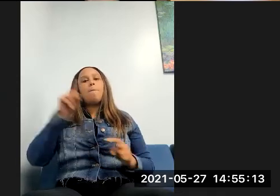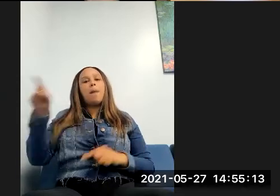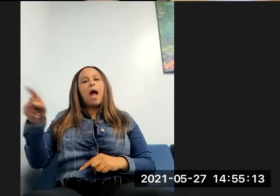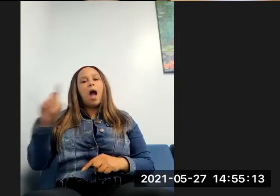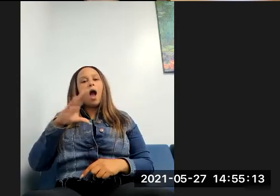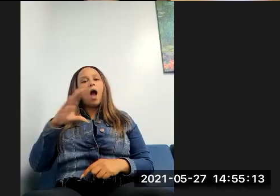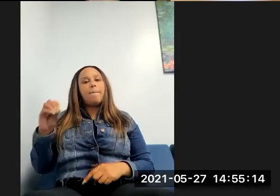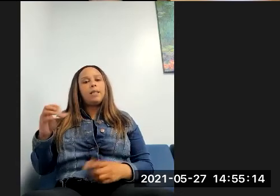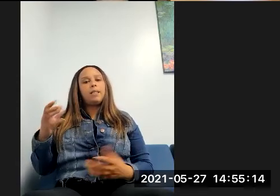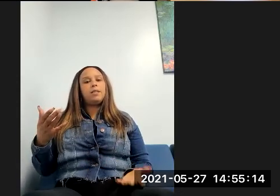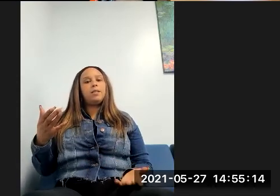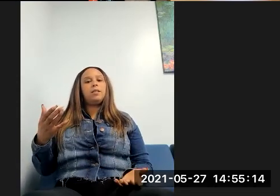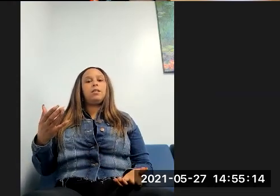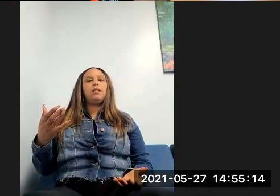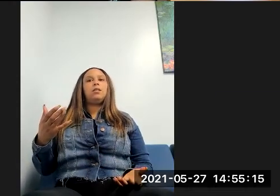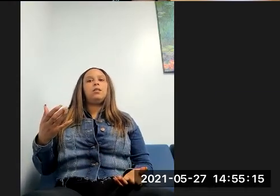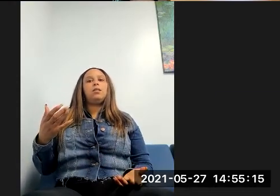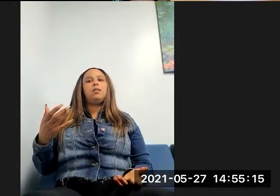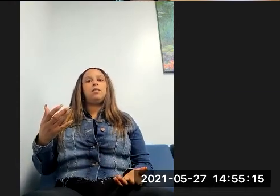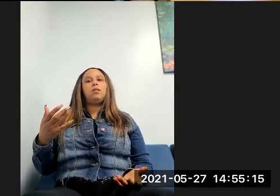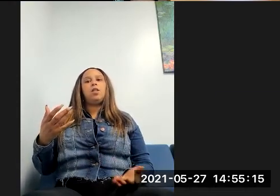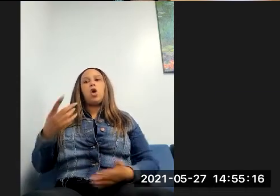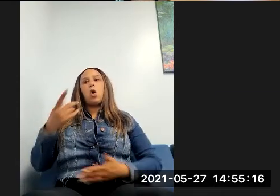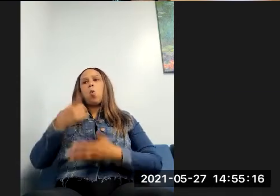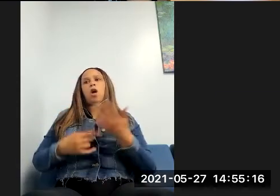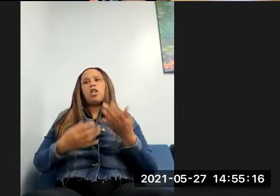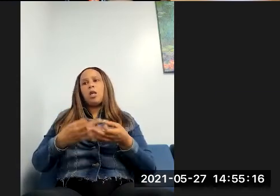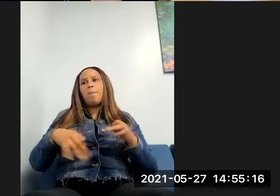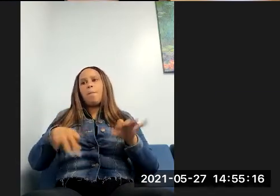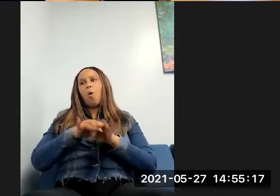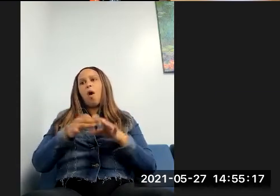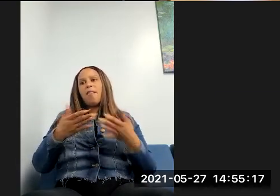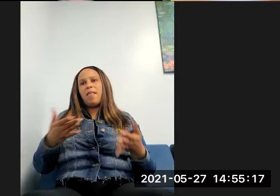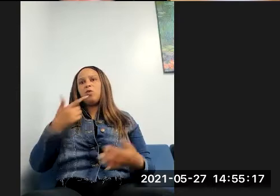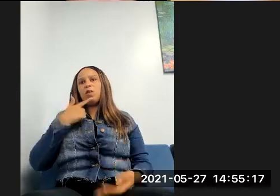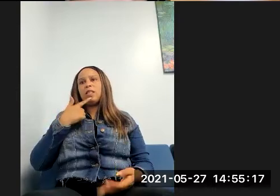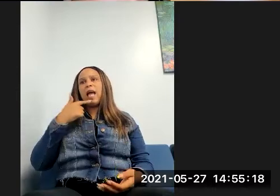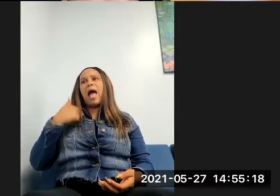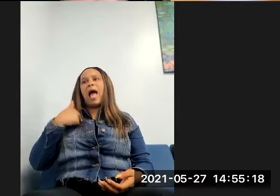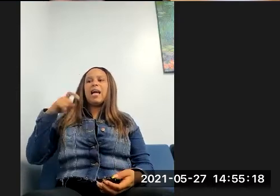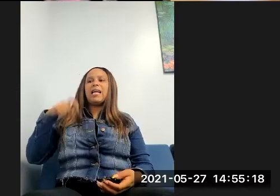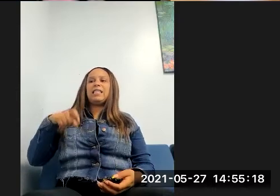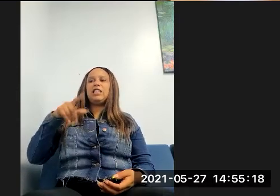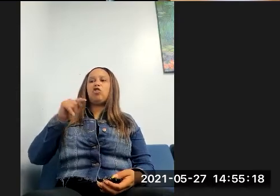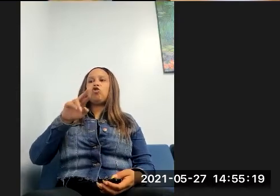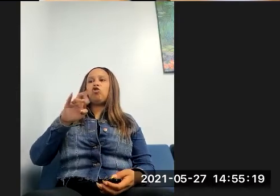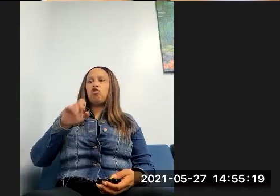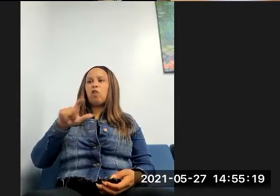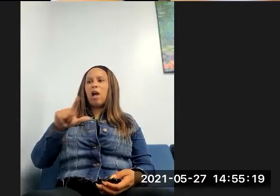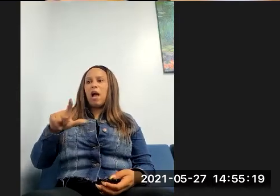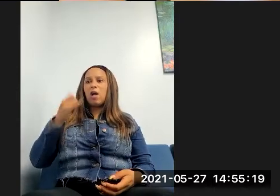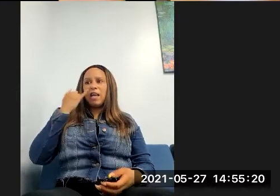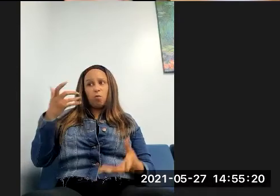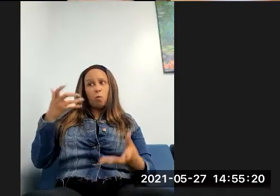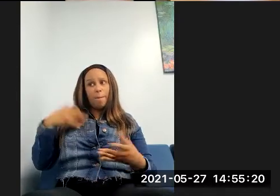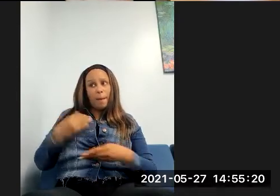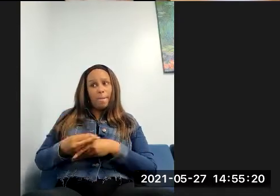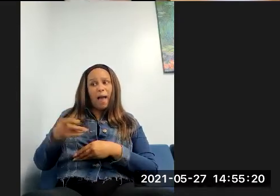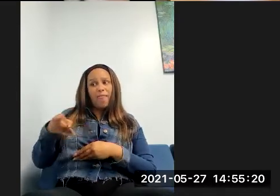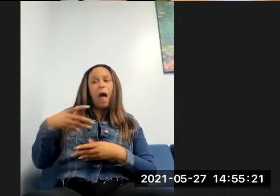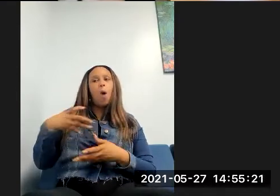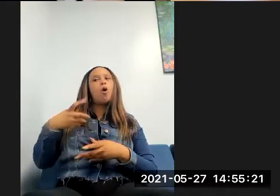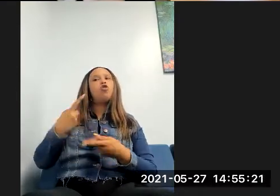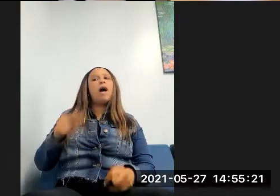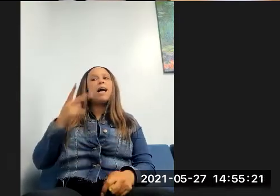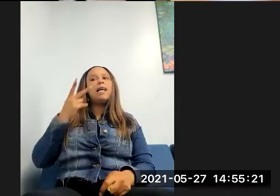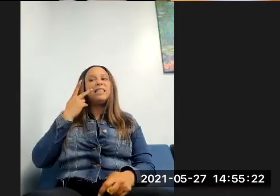is, I need a trial if you want me to buy this device. So just